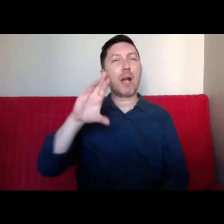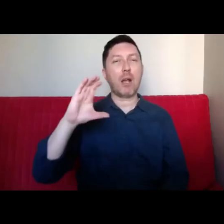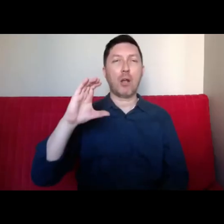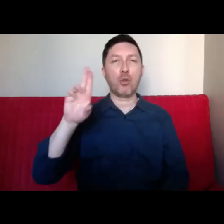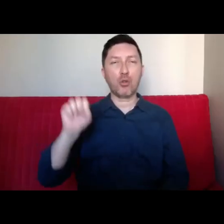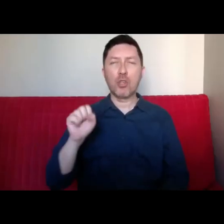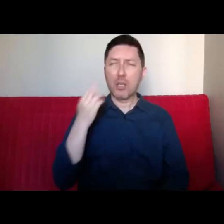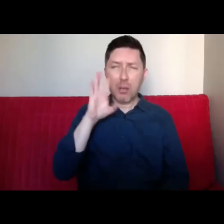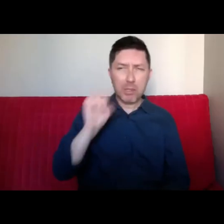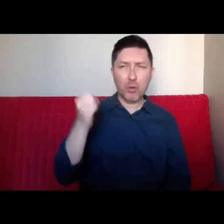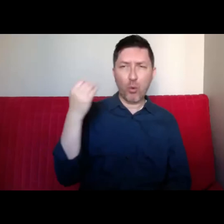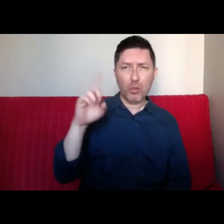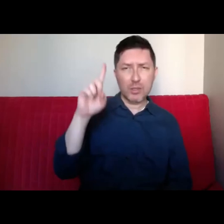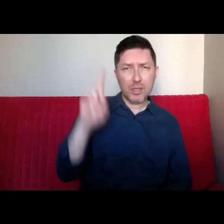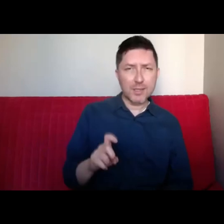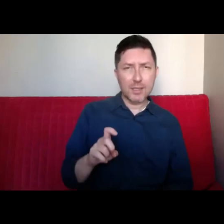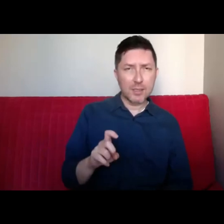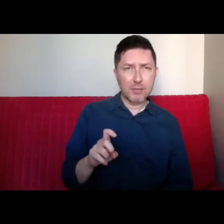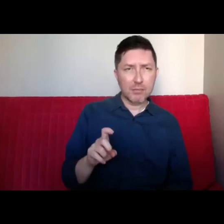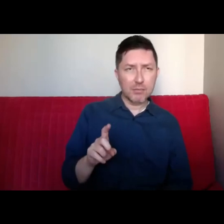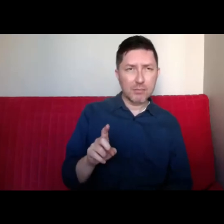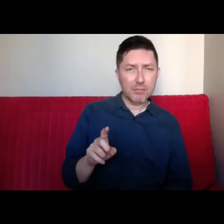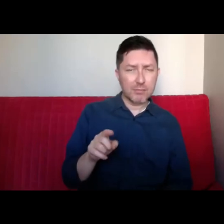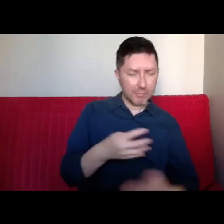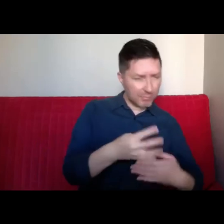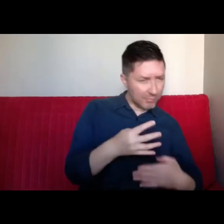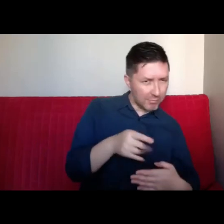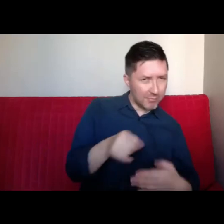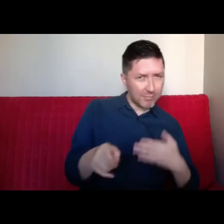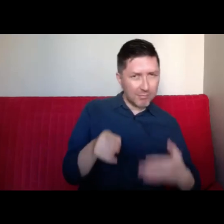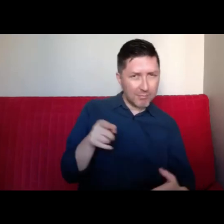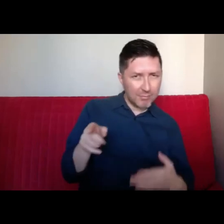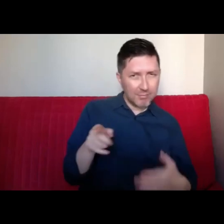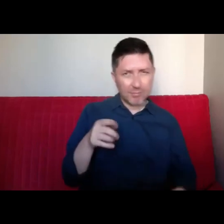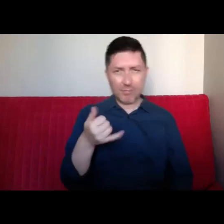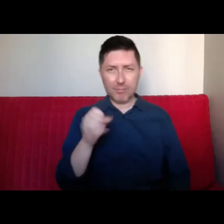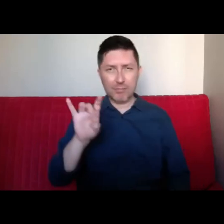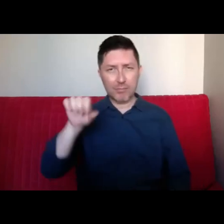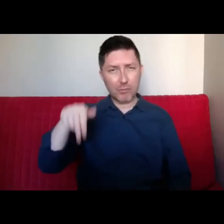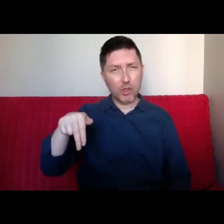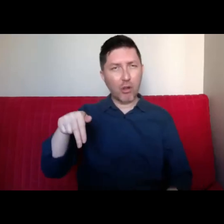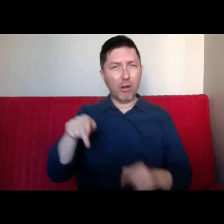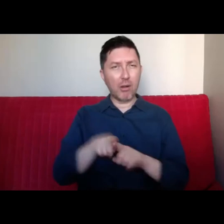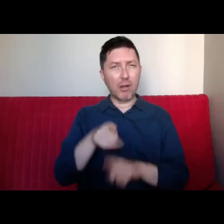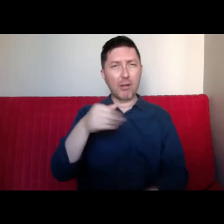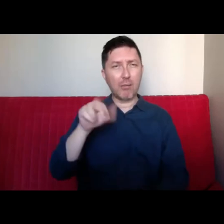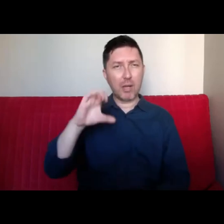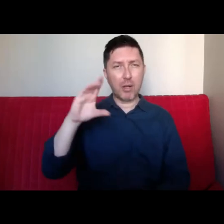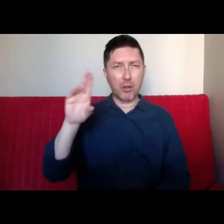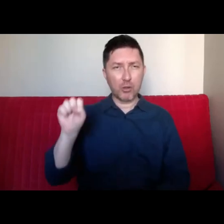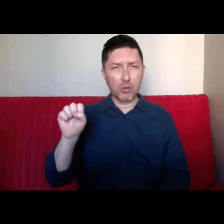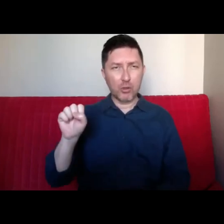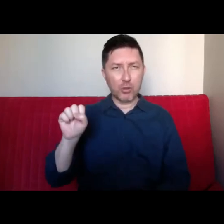John and Marcus are always invited to say, to reply if they think about